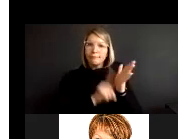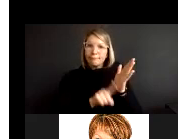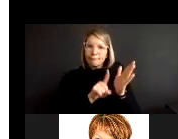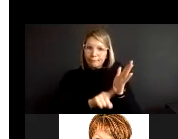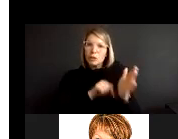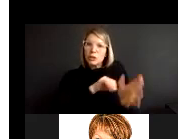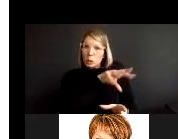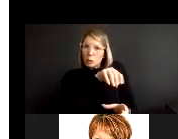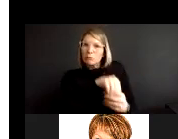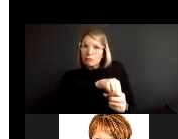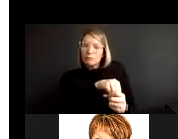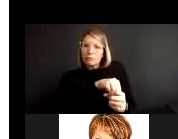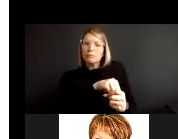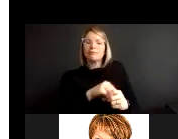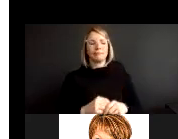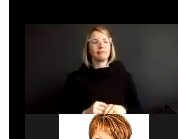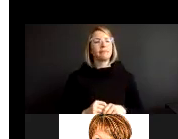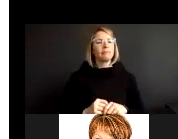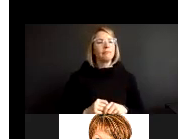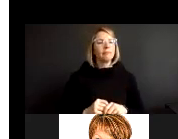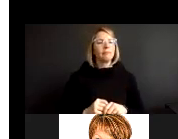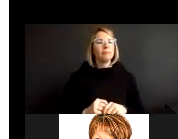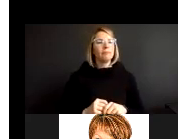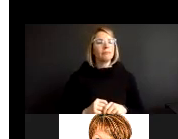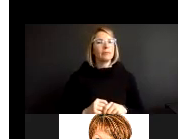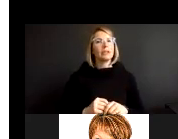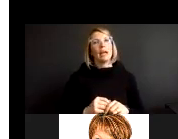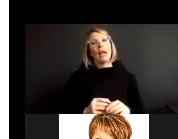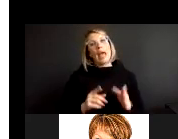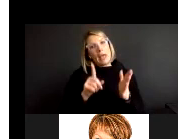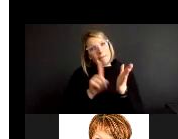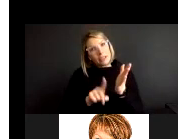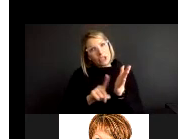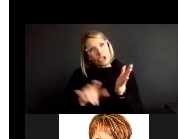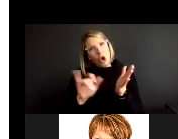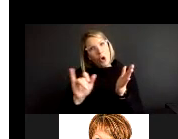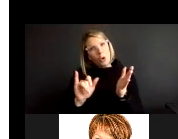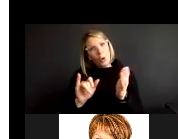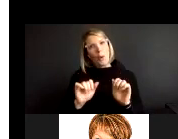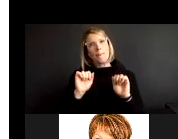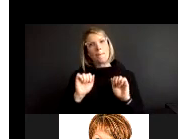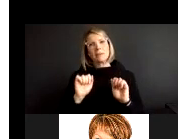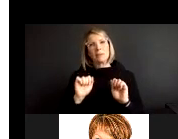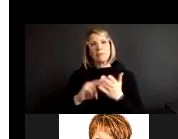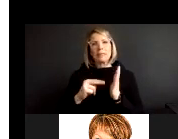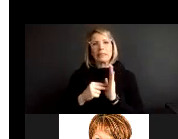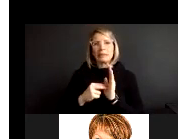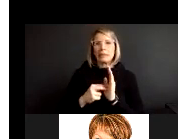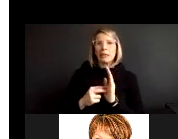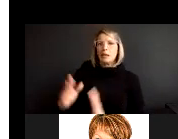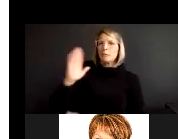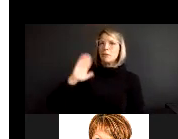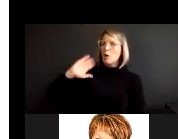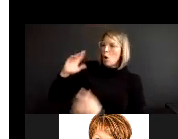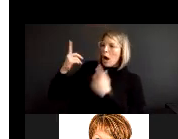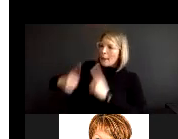on in this session. And of course, an investigation also has provisions around ability to access records or speak with collateral